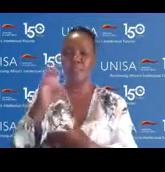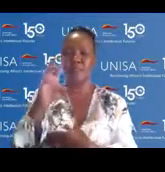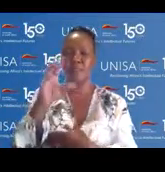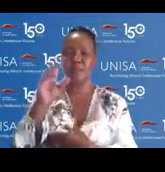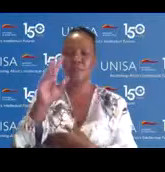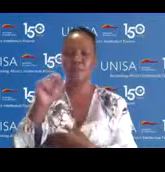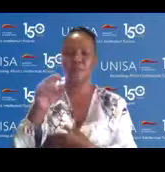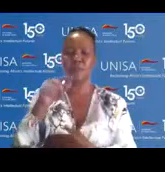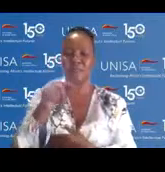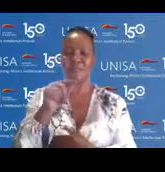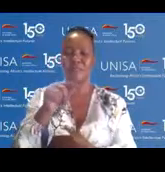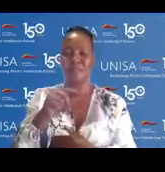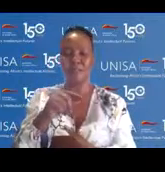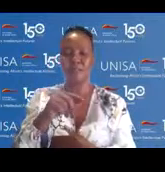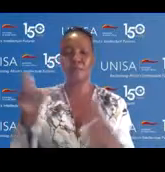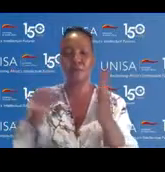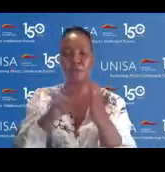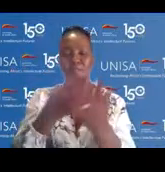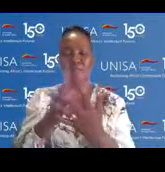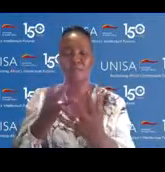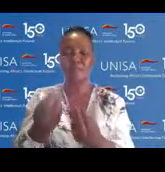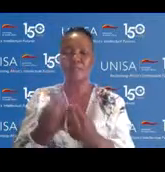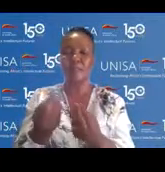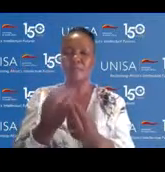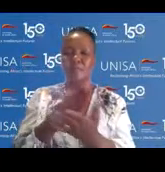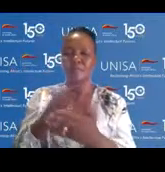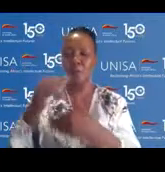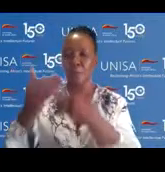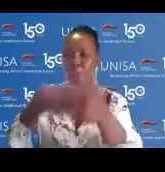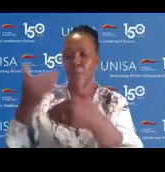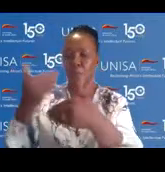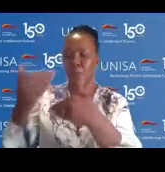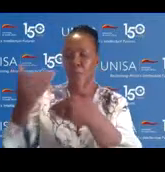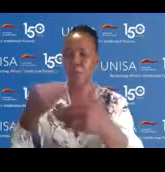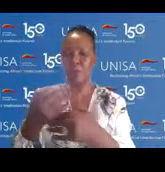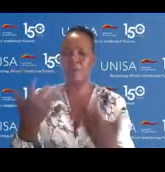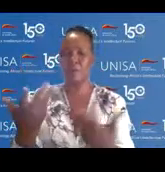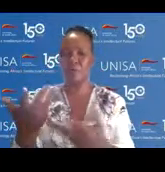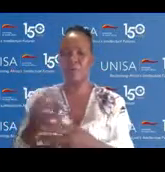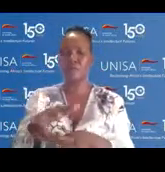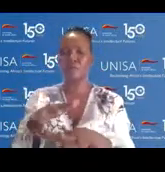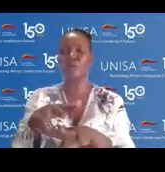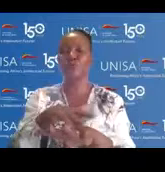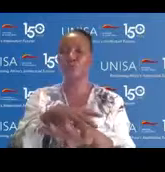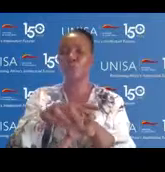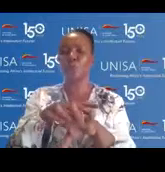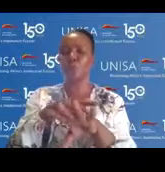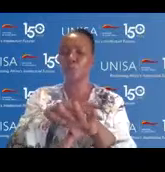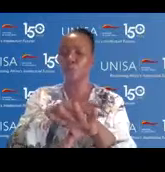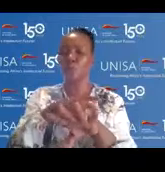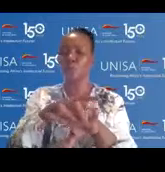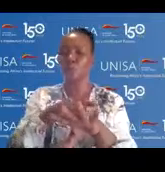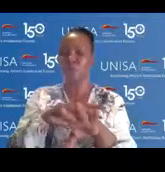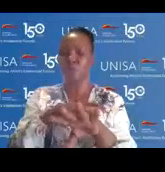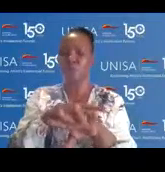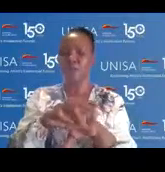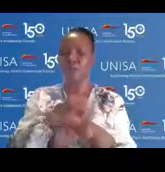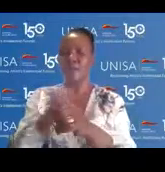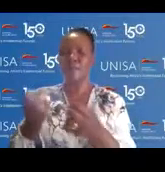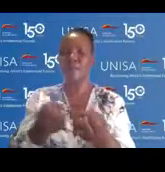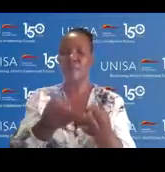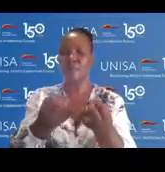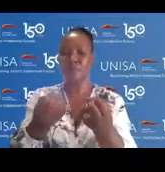very elementary processor. It's really slow and it's not going to give you anything worthwhile. It's going to be